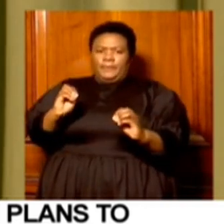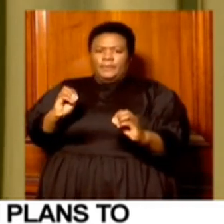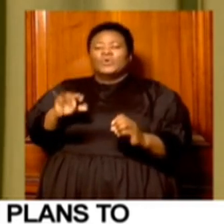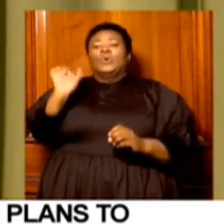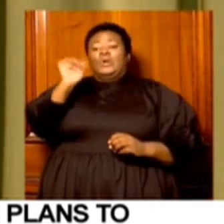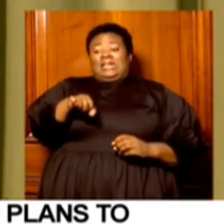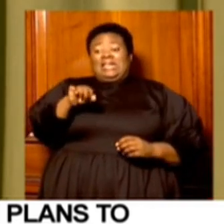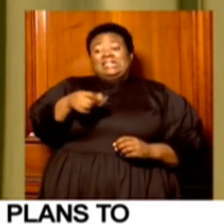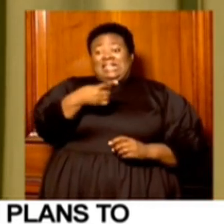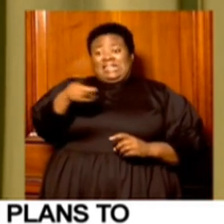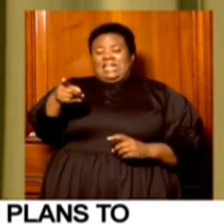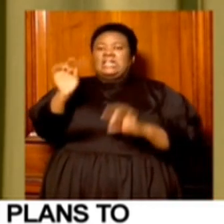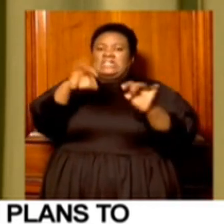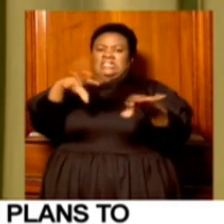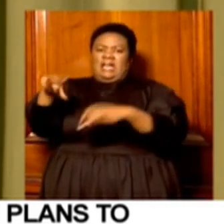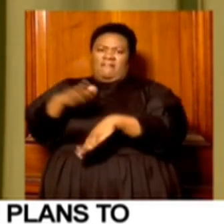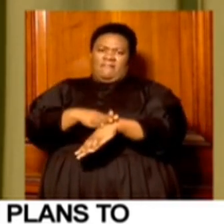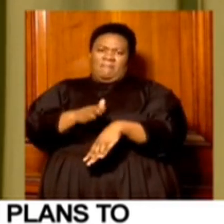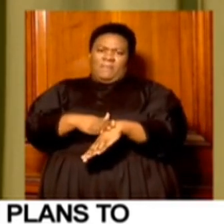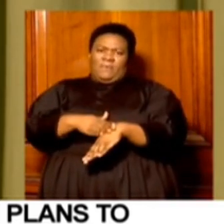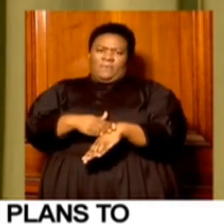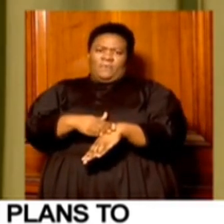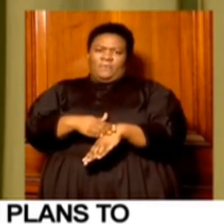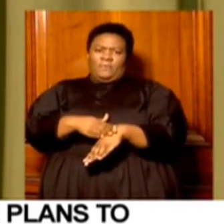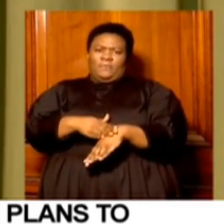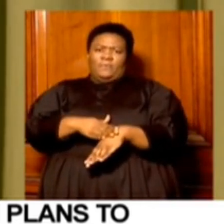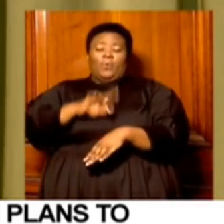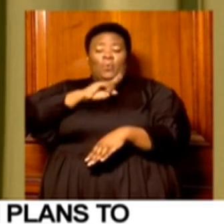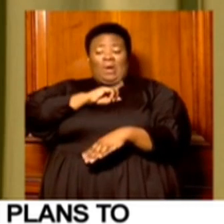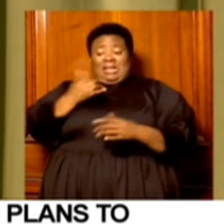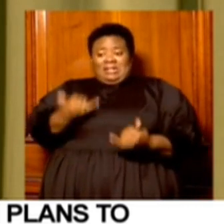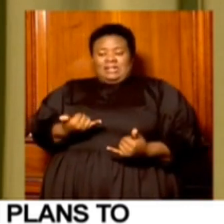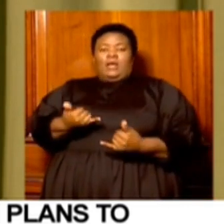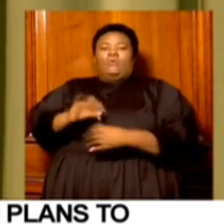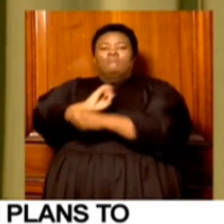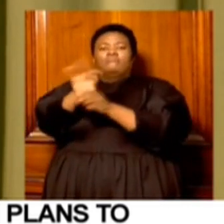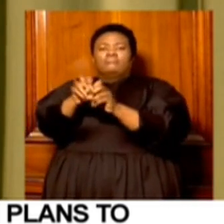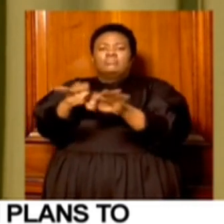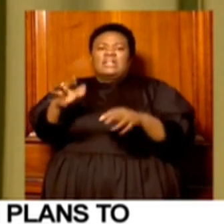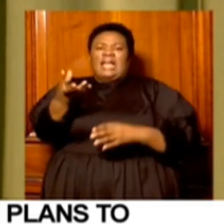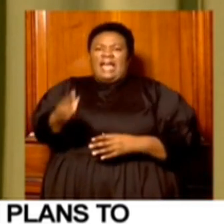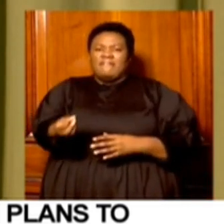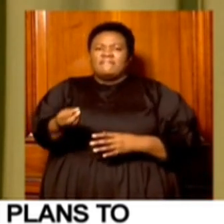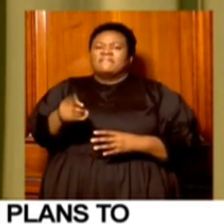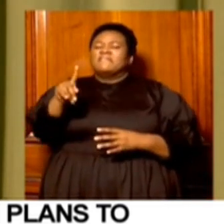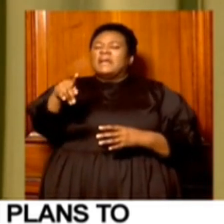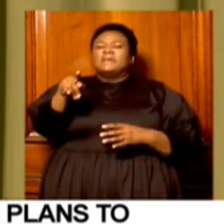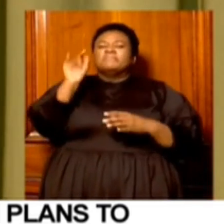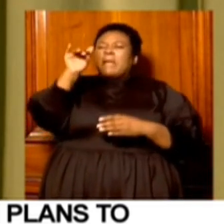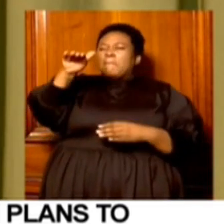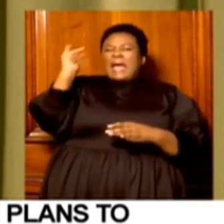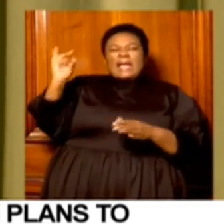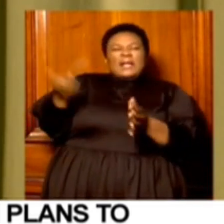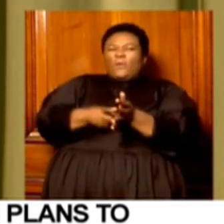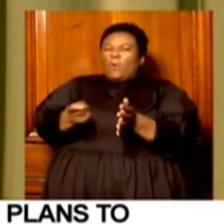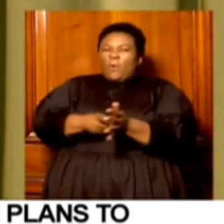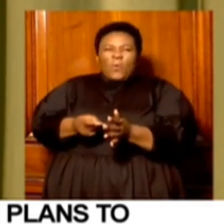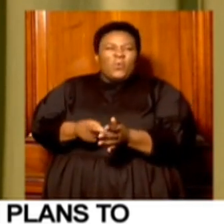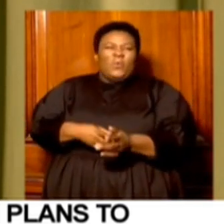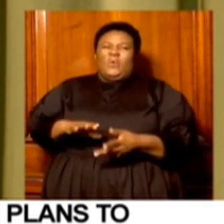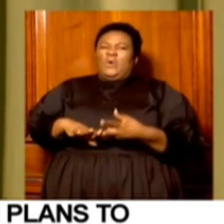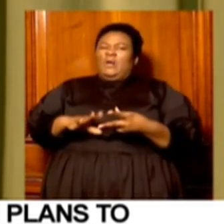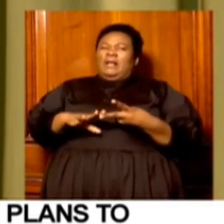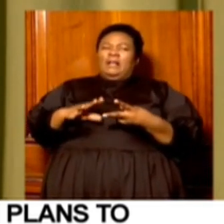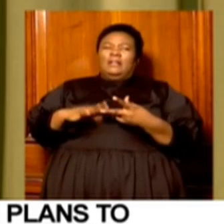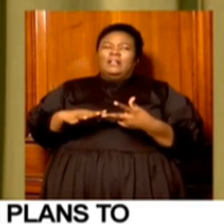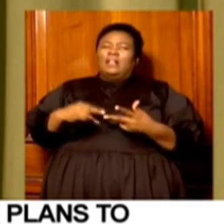hit in terms of COVID-19. They are owing banks, they are indebted,